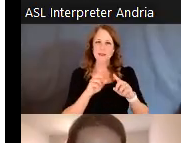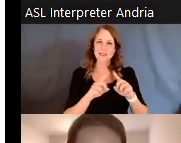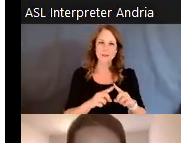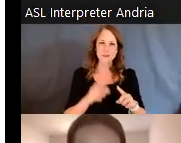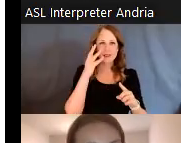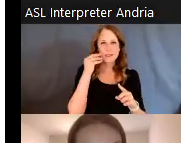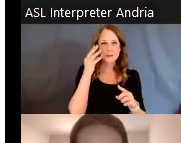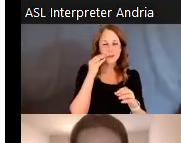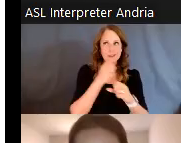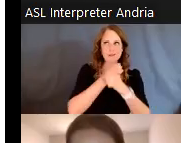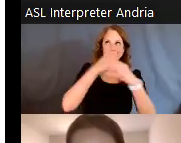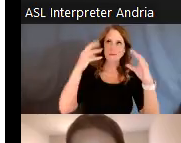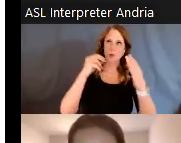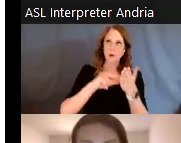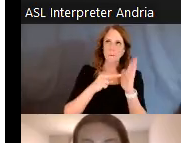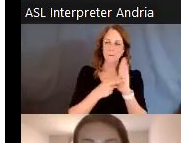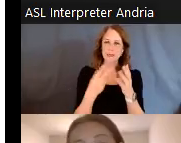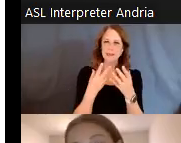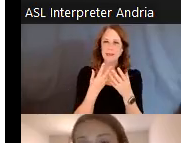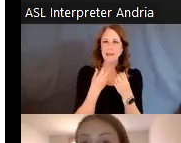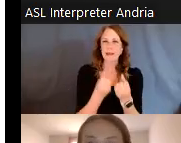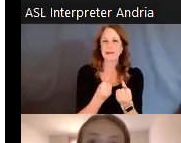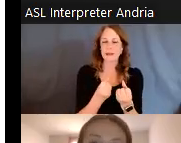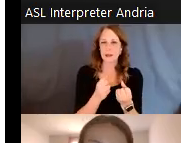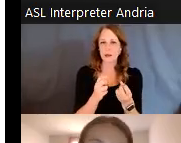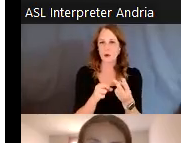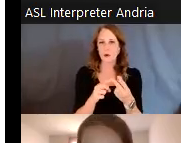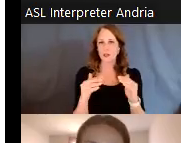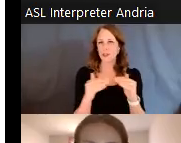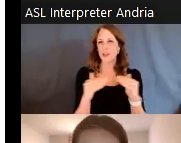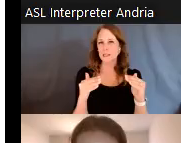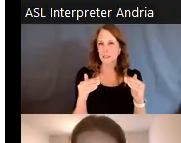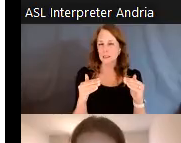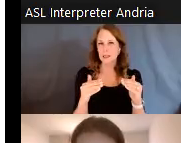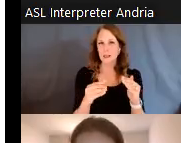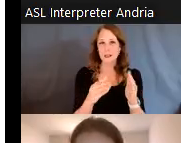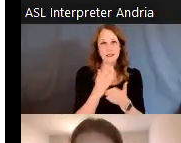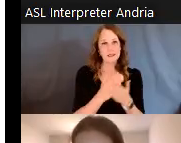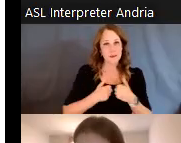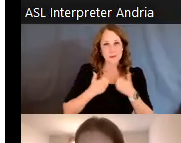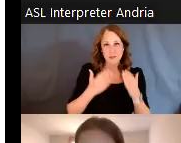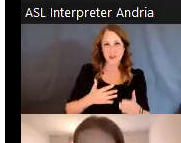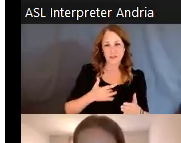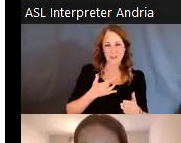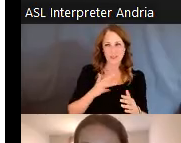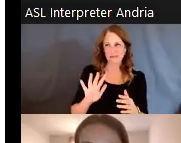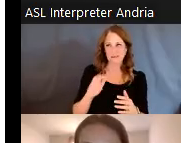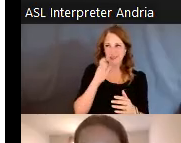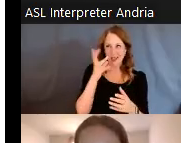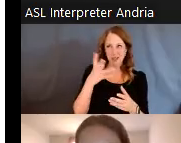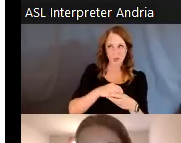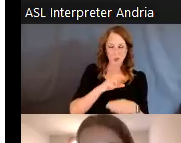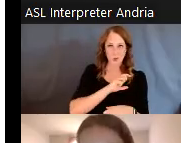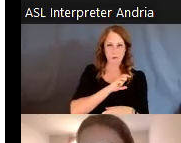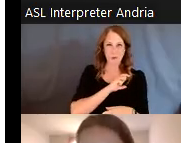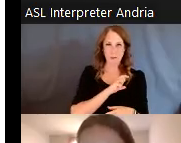looks like. And for many survivors, that might not include work with law enforcement. I know